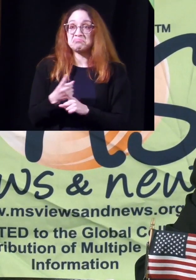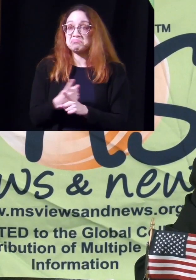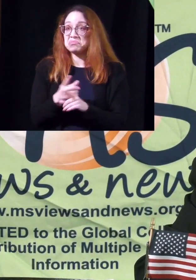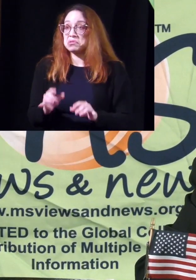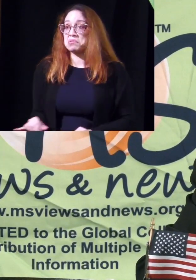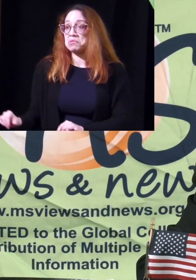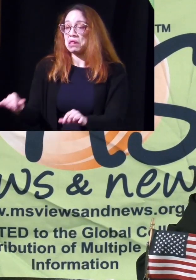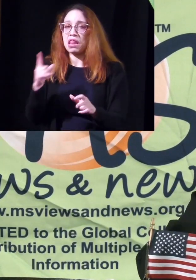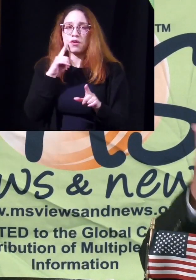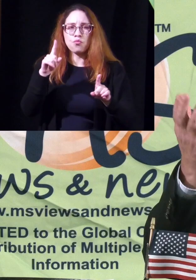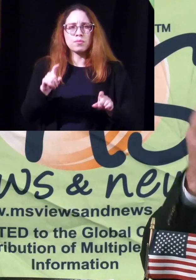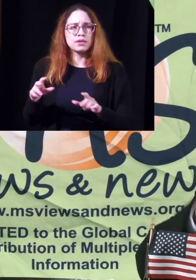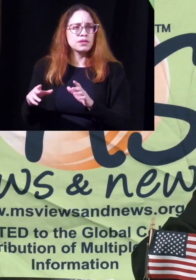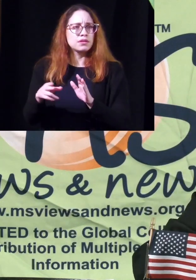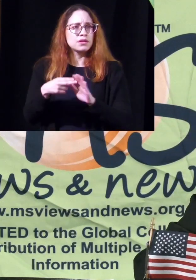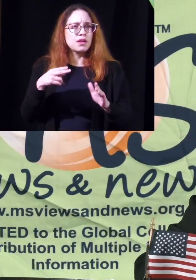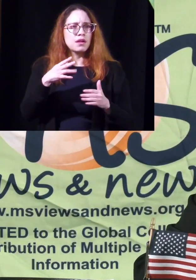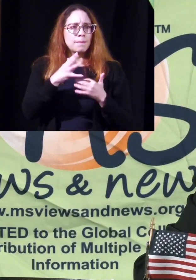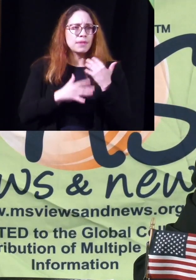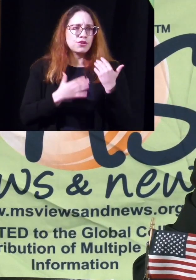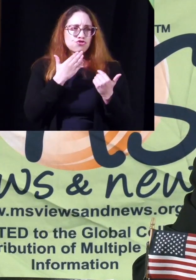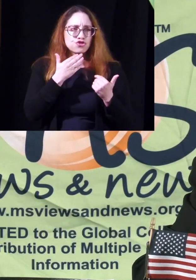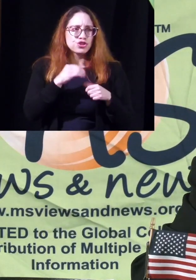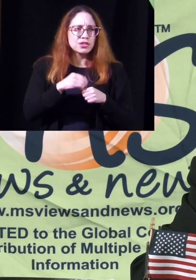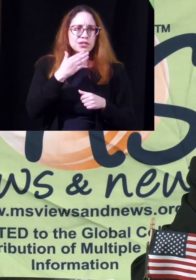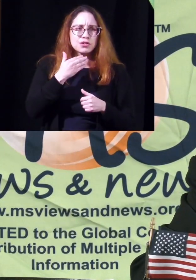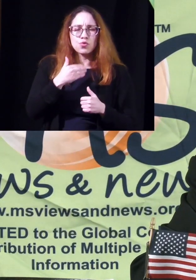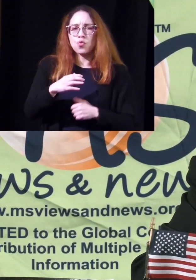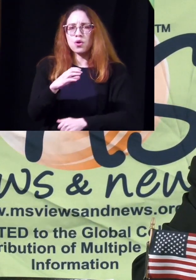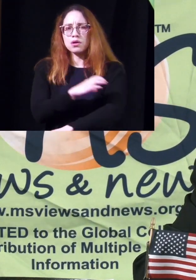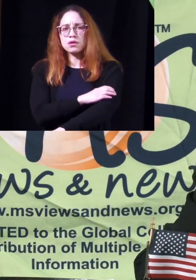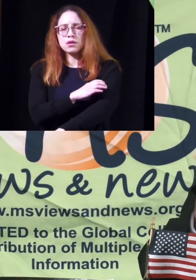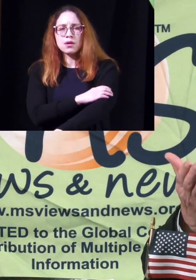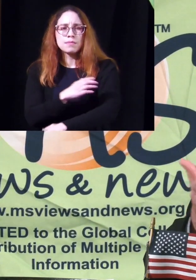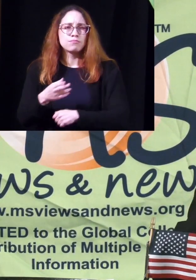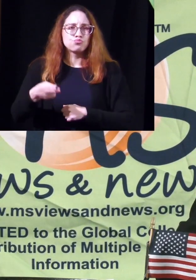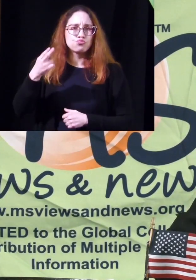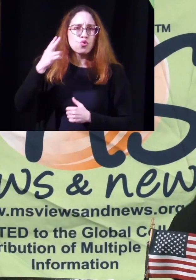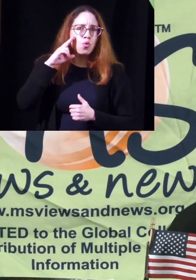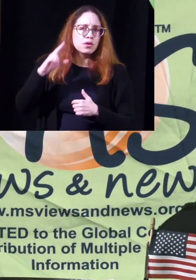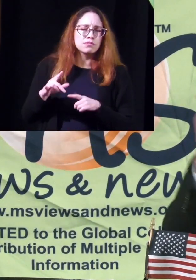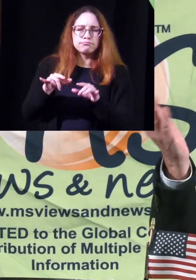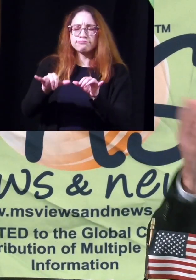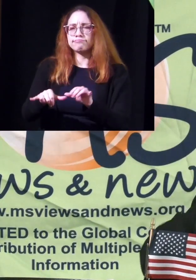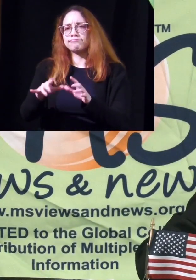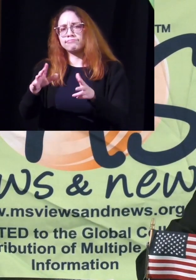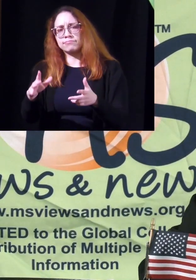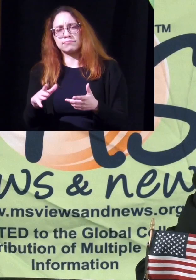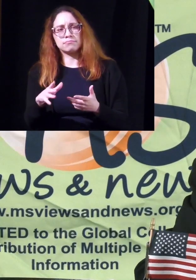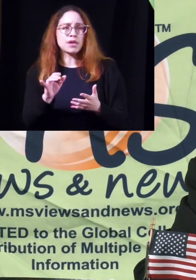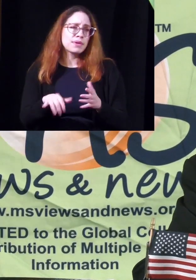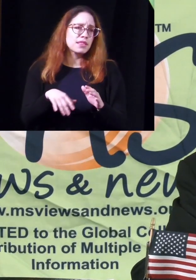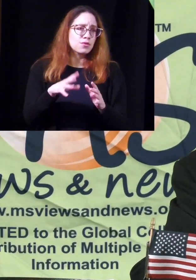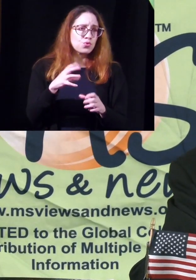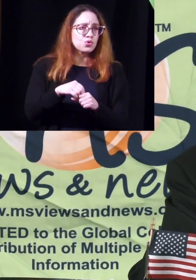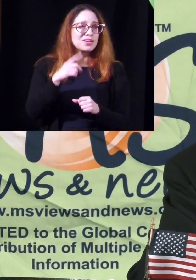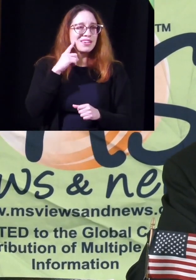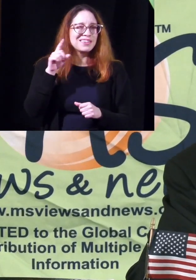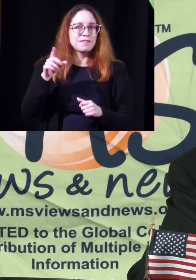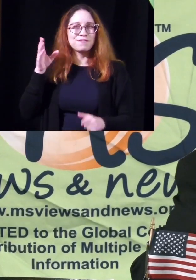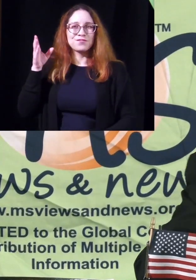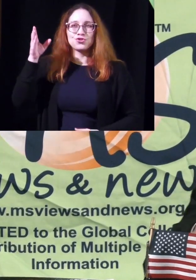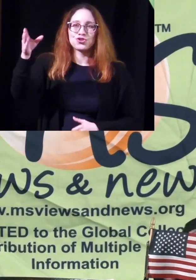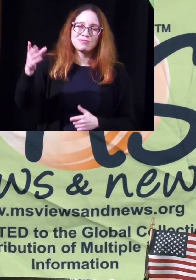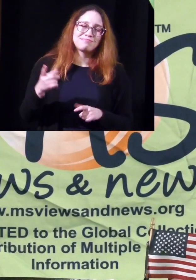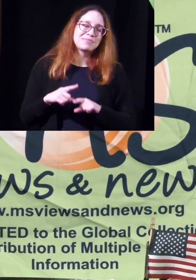measure, just like you measure blood sugar in a diabetic or blood pressure in a hypertensive patient. Maybe this is our marker that. This is a question for the future,